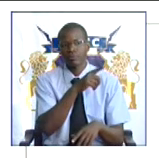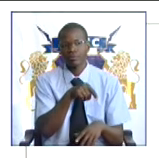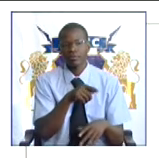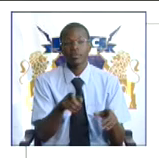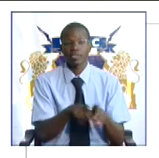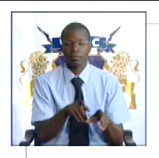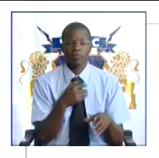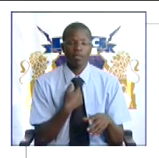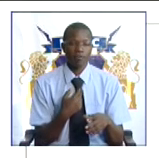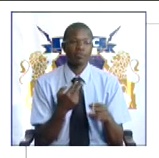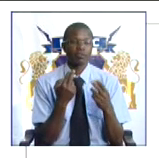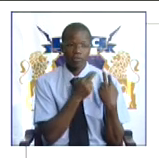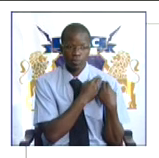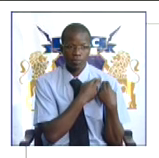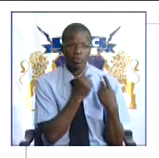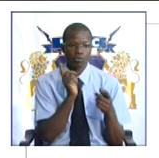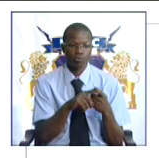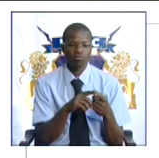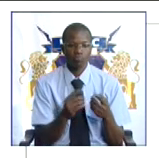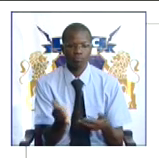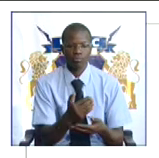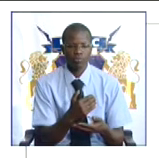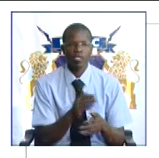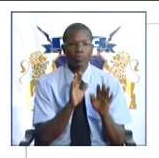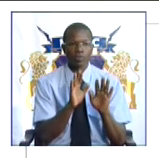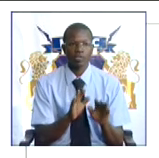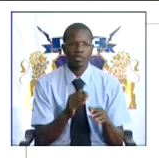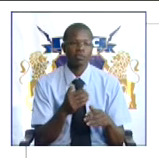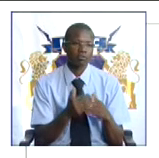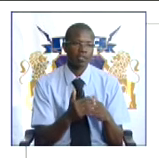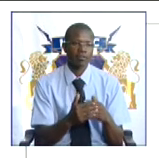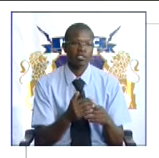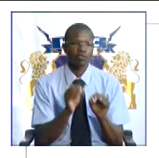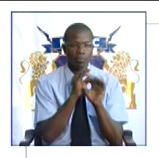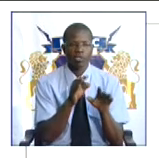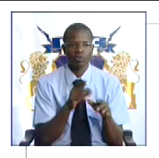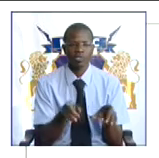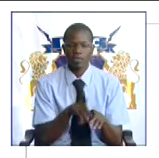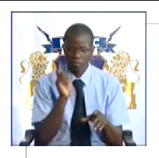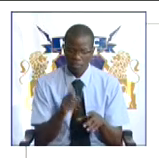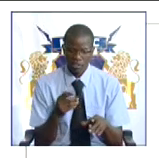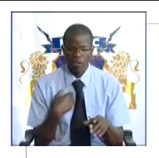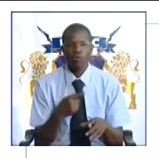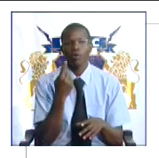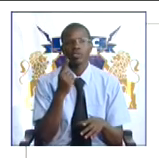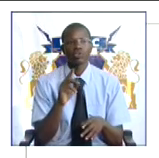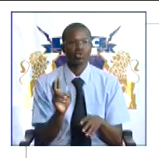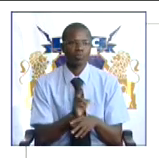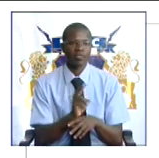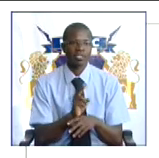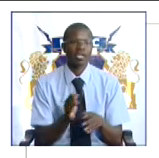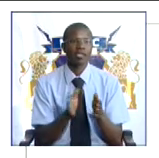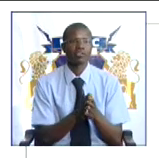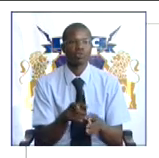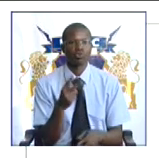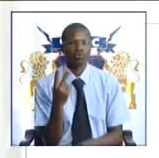information. It should be staffed by one supervisor and two officers, one being an analyst. The